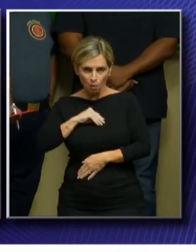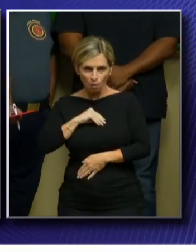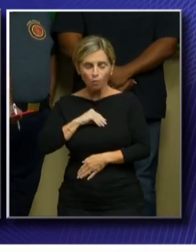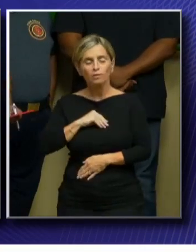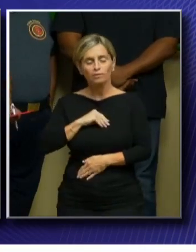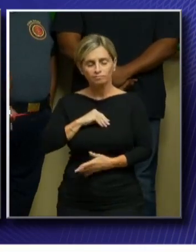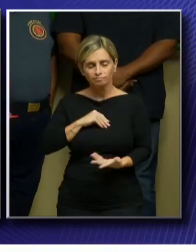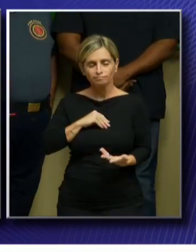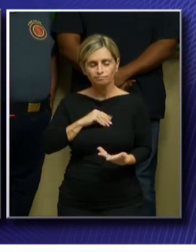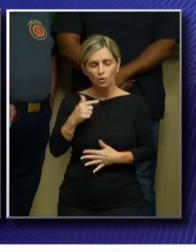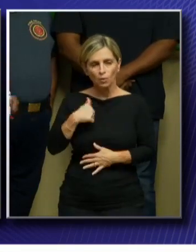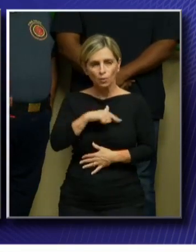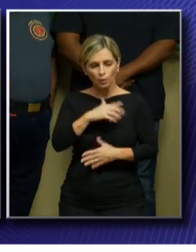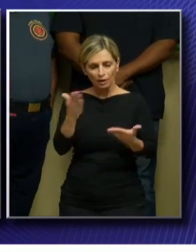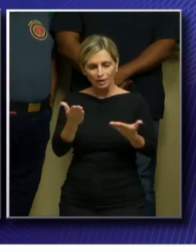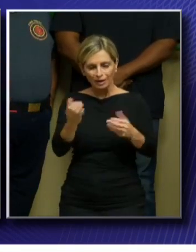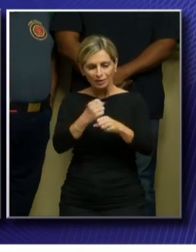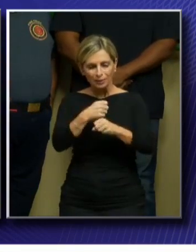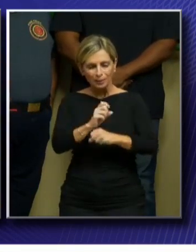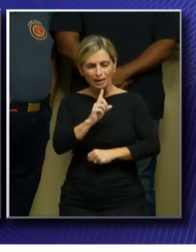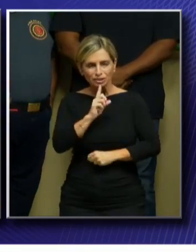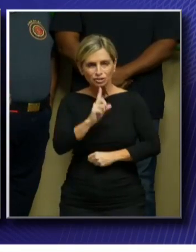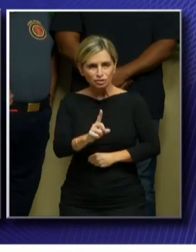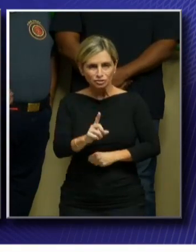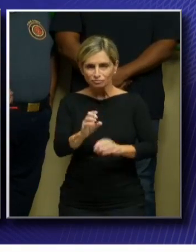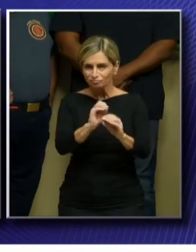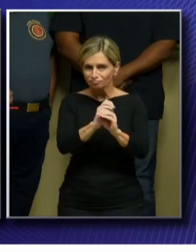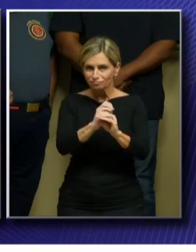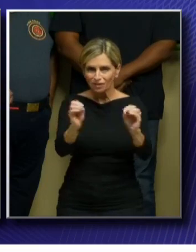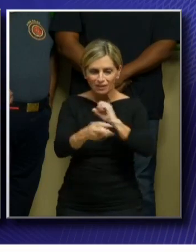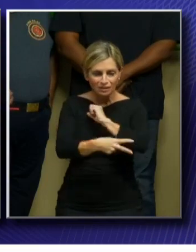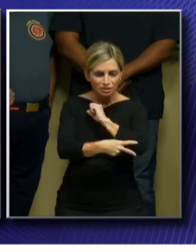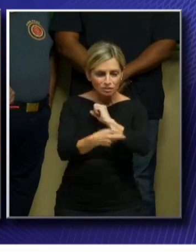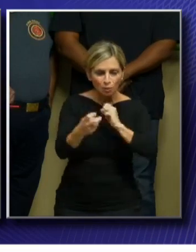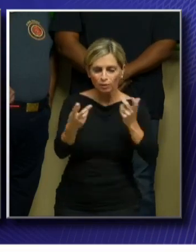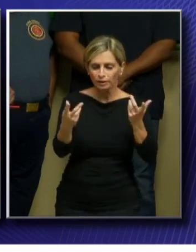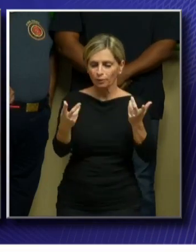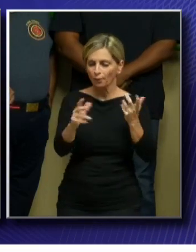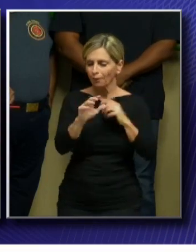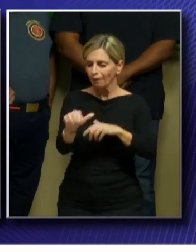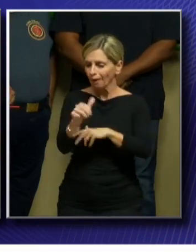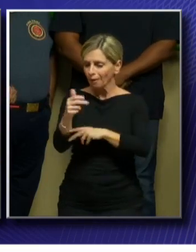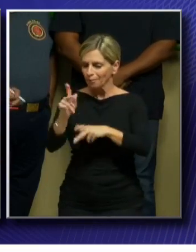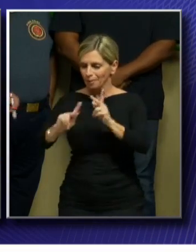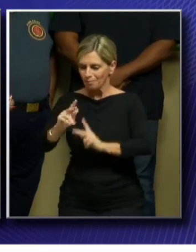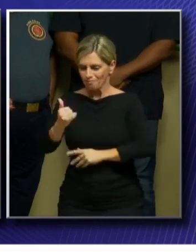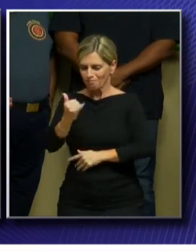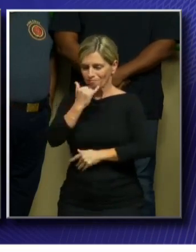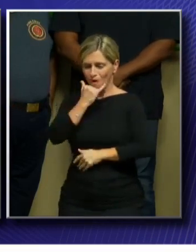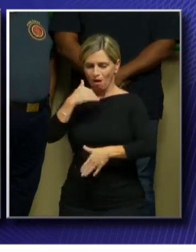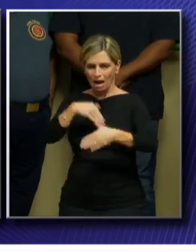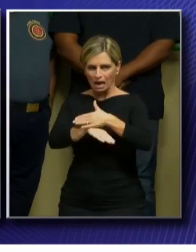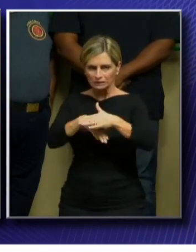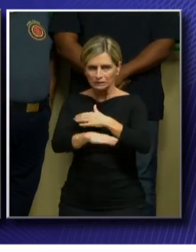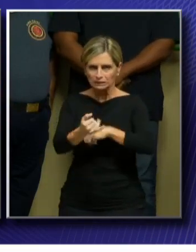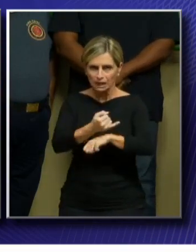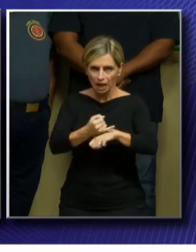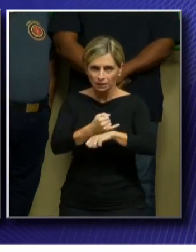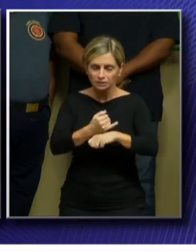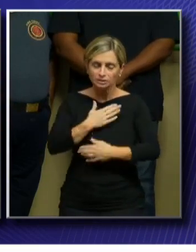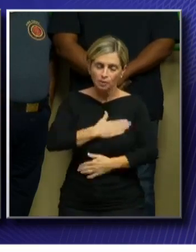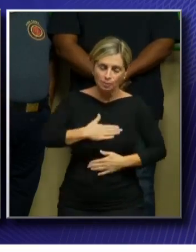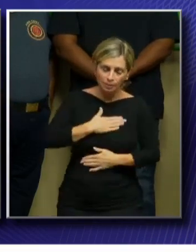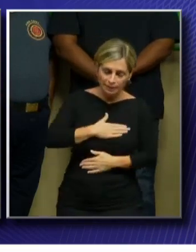when this thing hits, we're there to make sure you are not victimized by people wanting to access the islands. So please realize tomorrow at 8